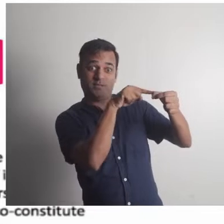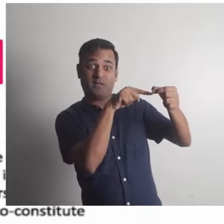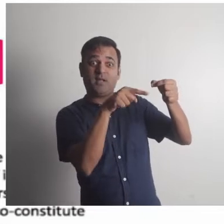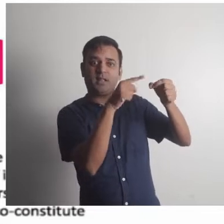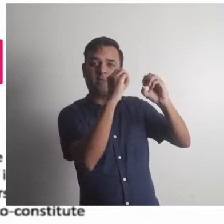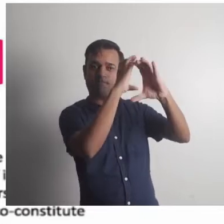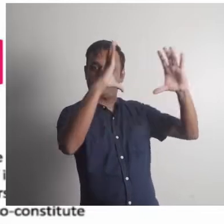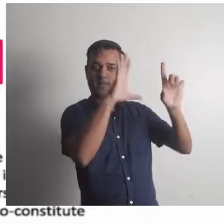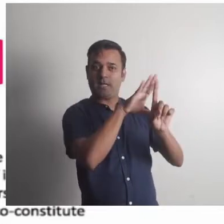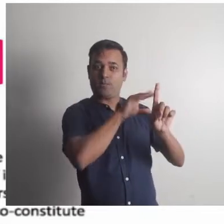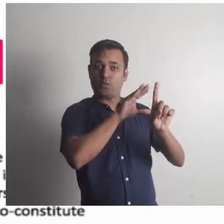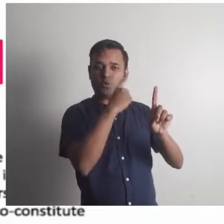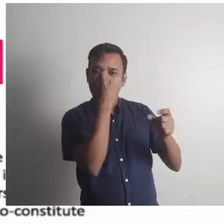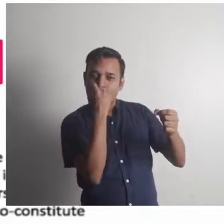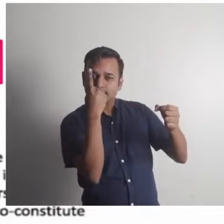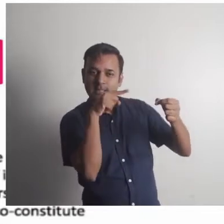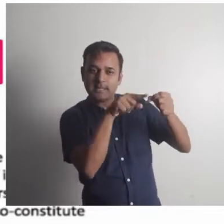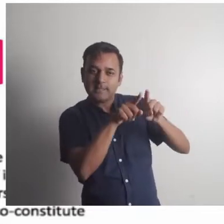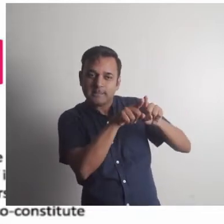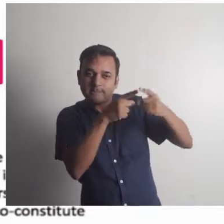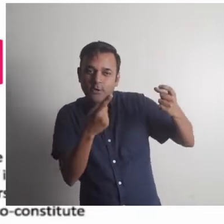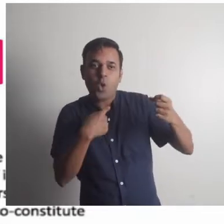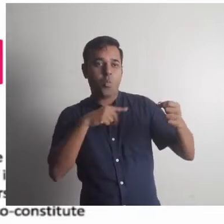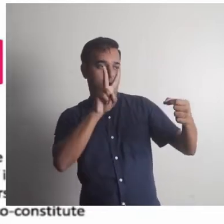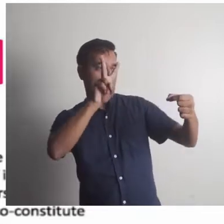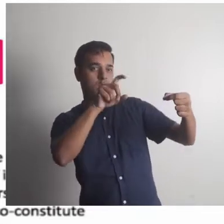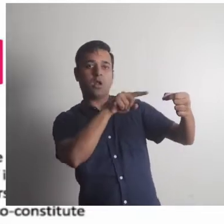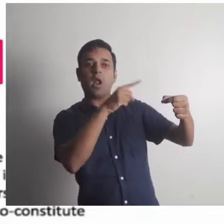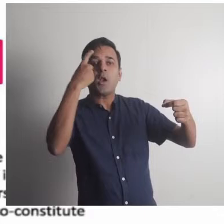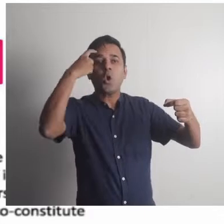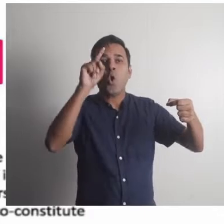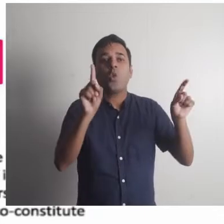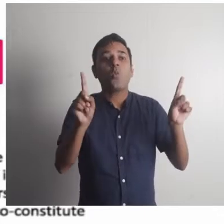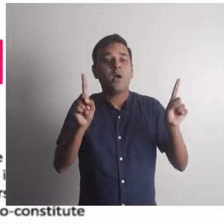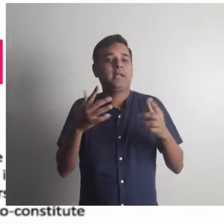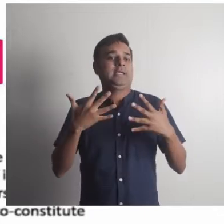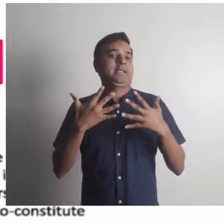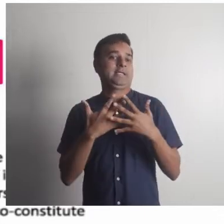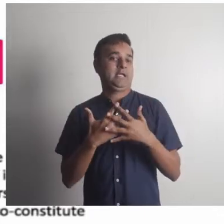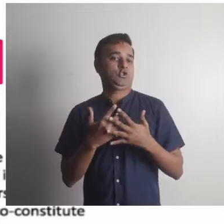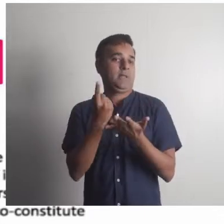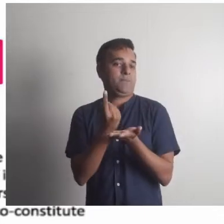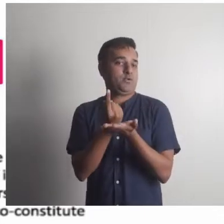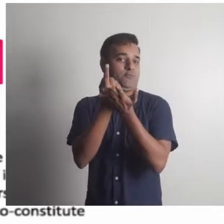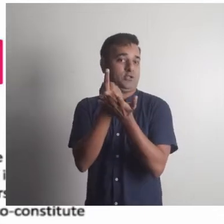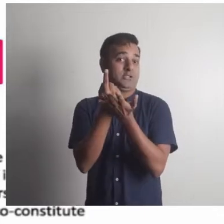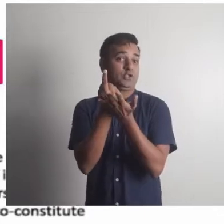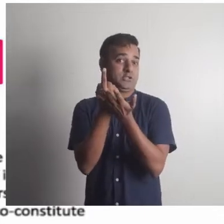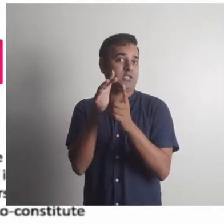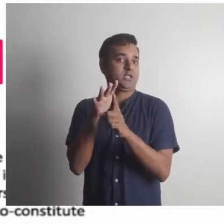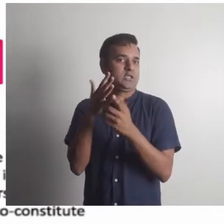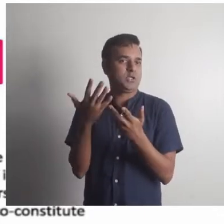intersectional oppression. So if you look at the top, again, we have upper middle class. So the way that we put people